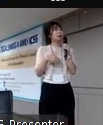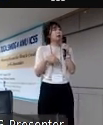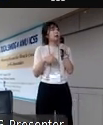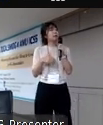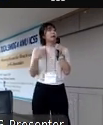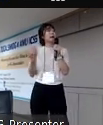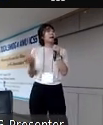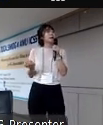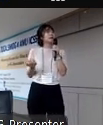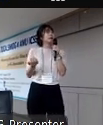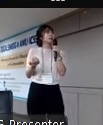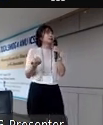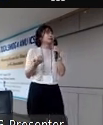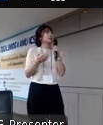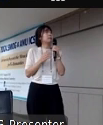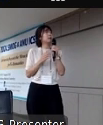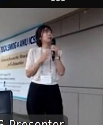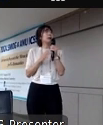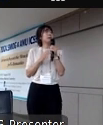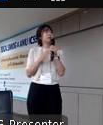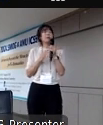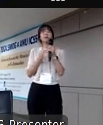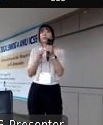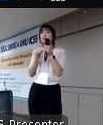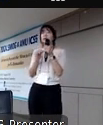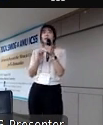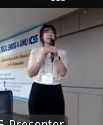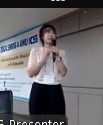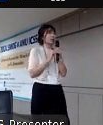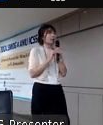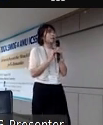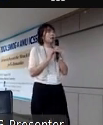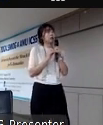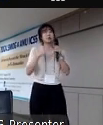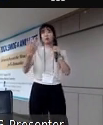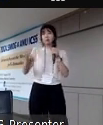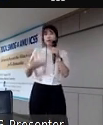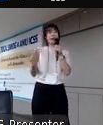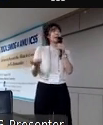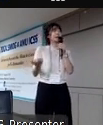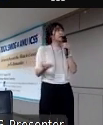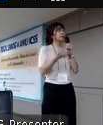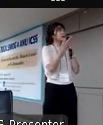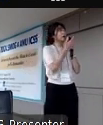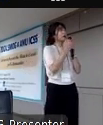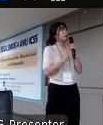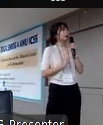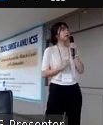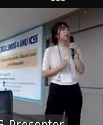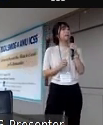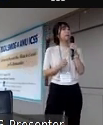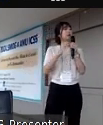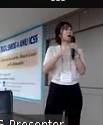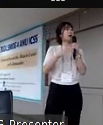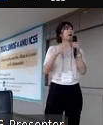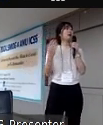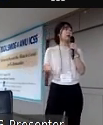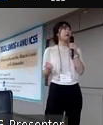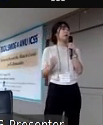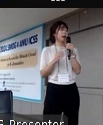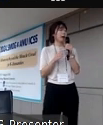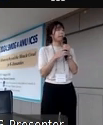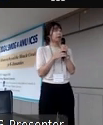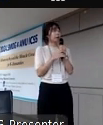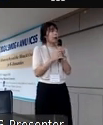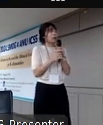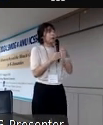verbs is pragmatically licensed to disambiguate between potential antecedents. So pragmatic licensing of locus in both nominal and verbal